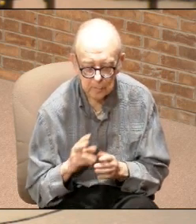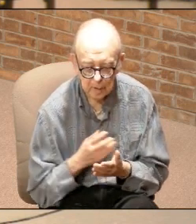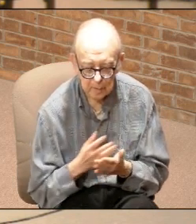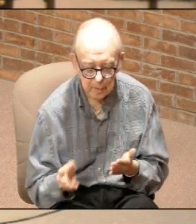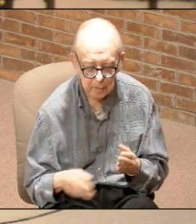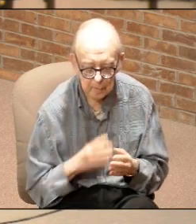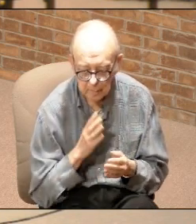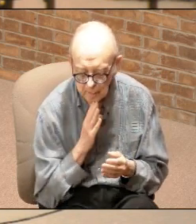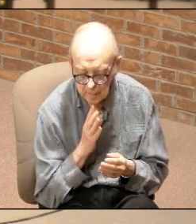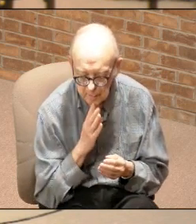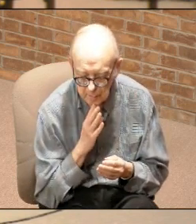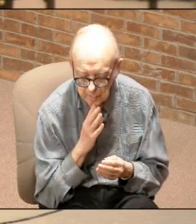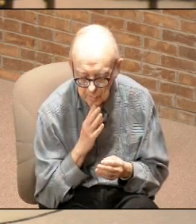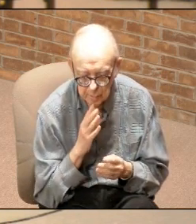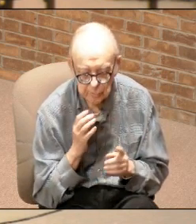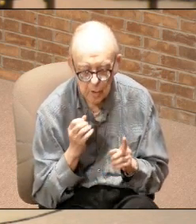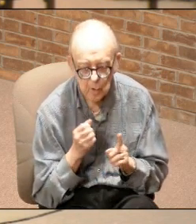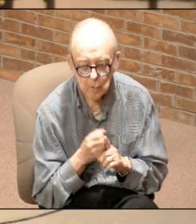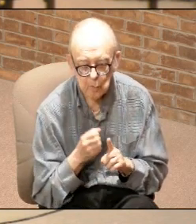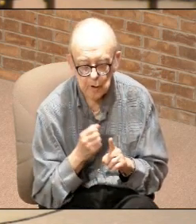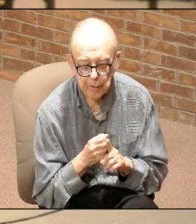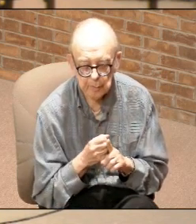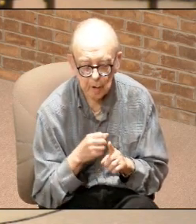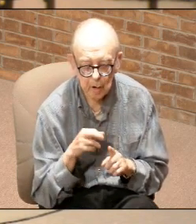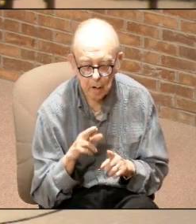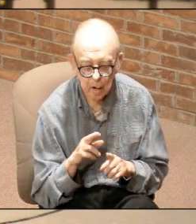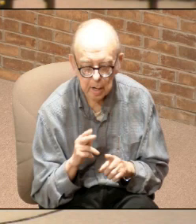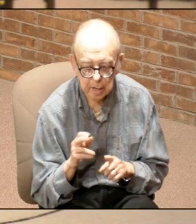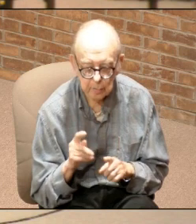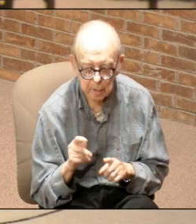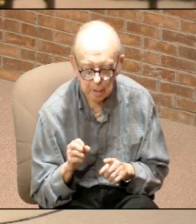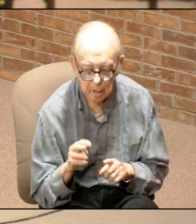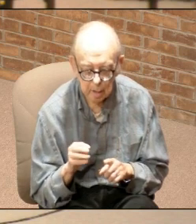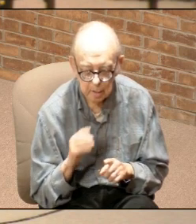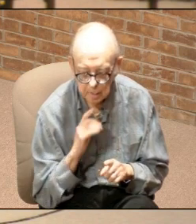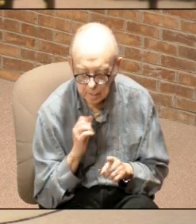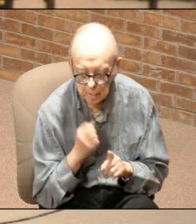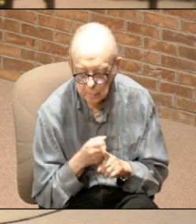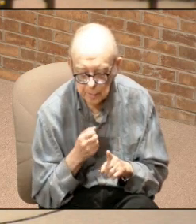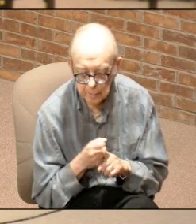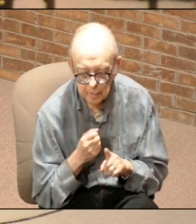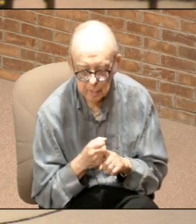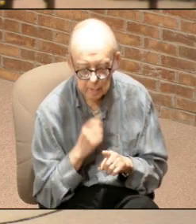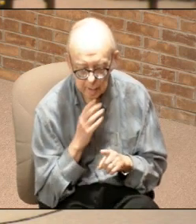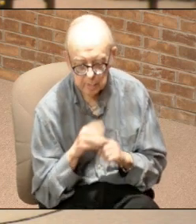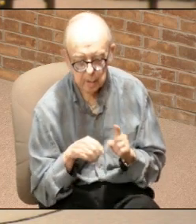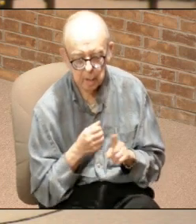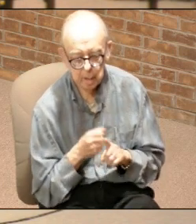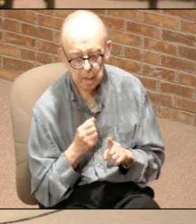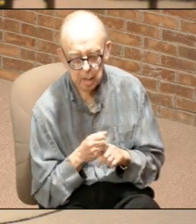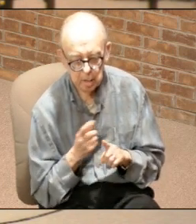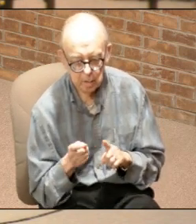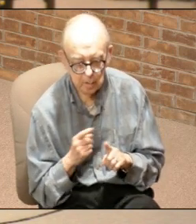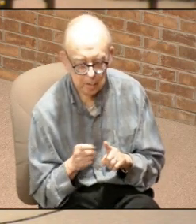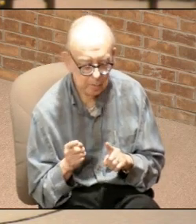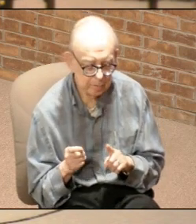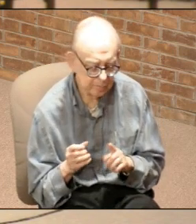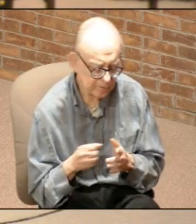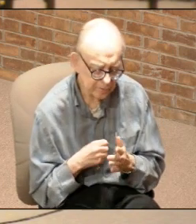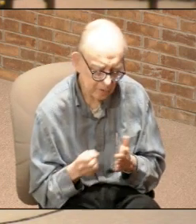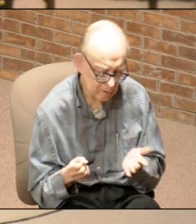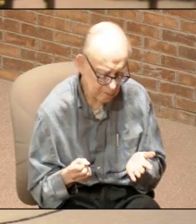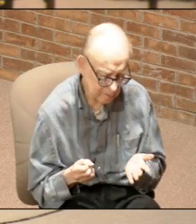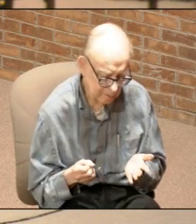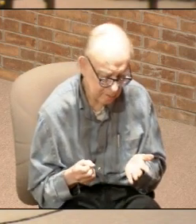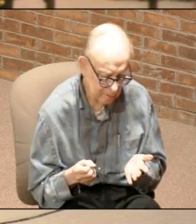thing we talked about was rhythm and that was a couple weeks ago and when we talk about rhythm we're not talking about rhythm to the song or